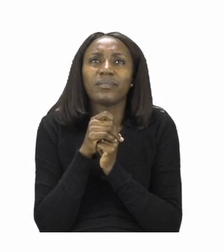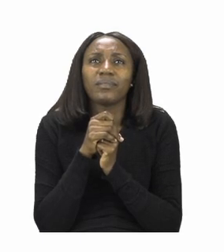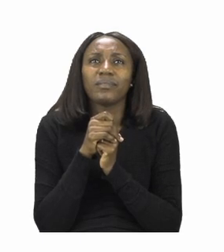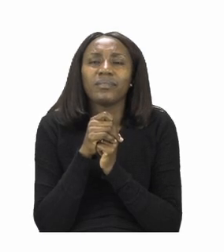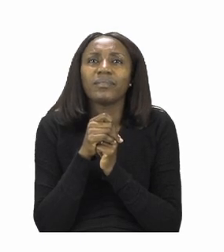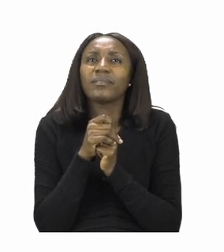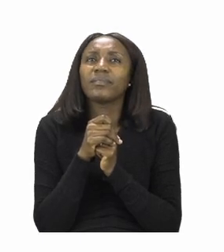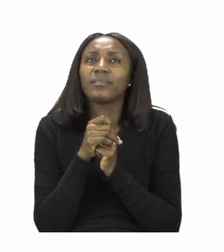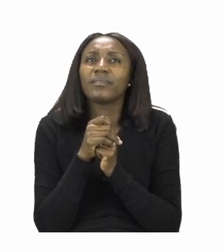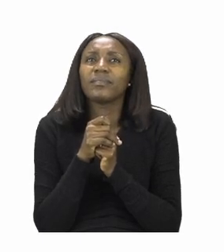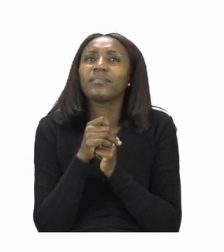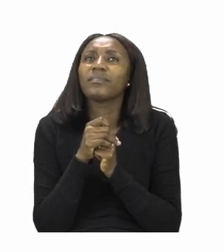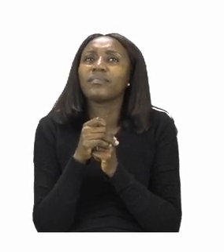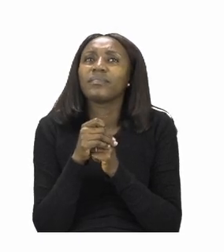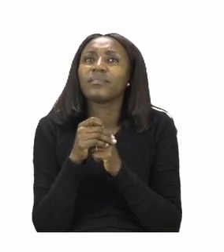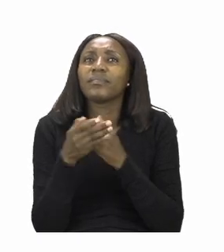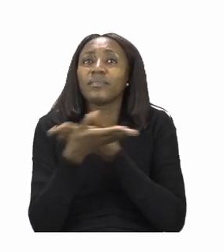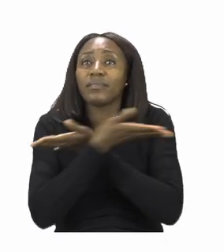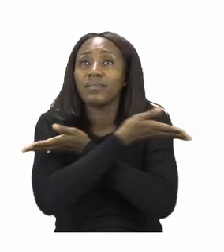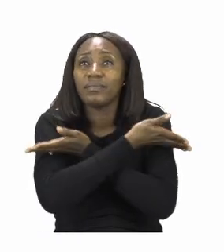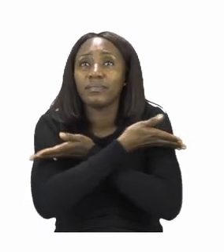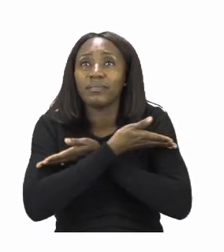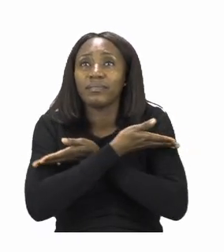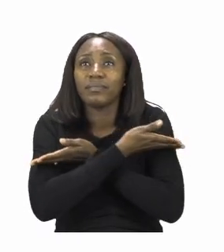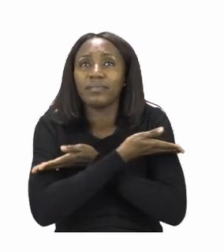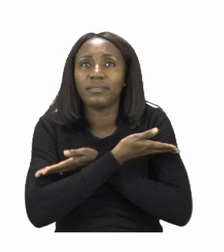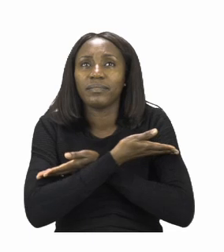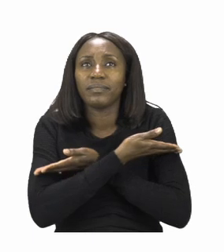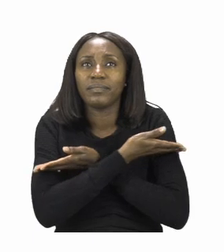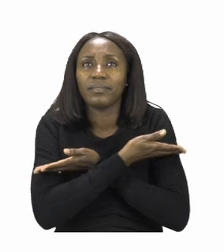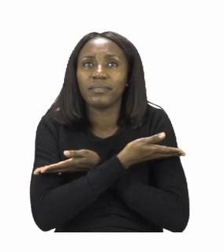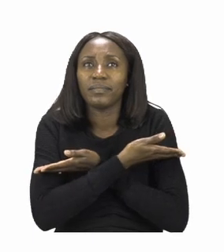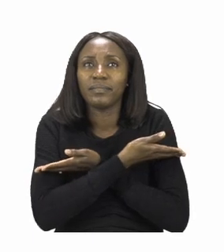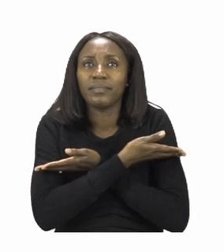Under the staff, we have a shirt.